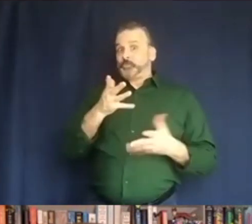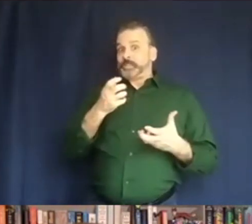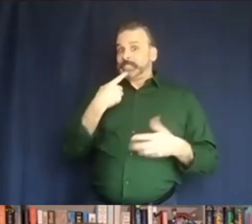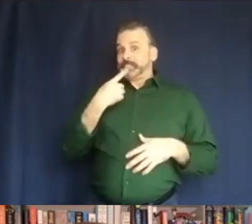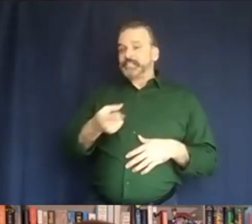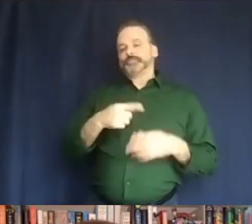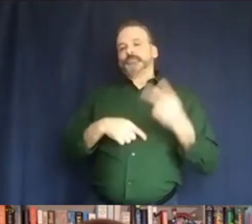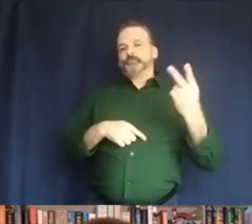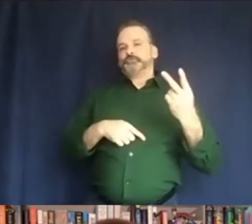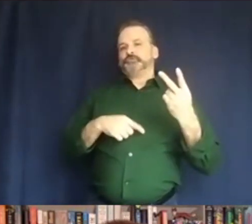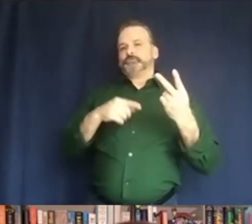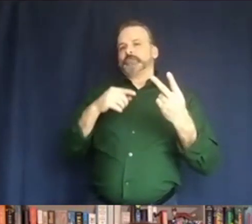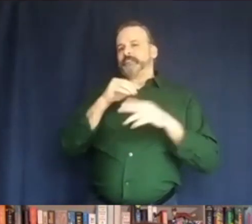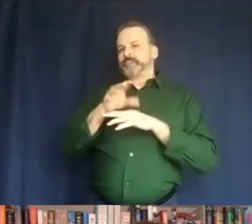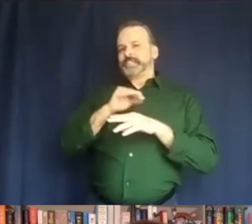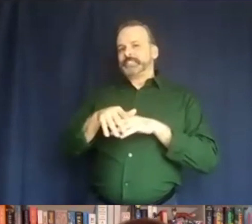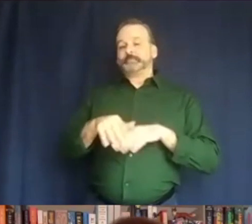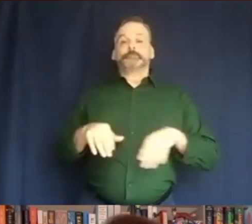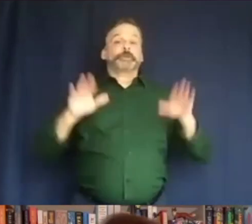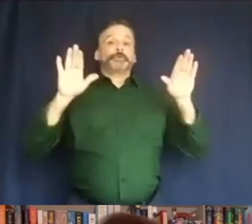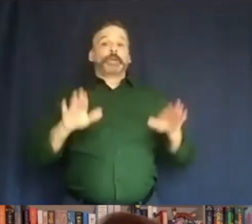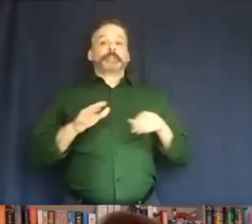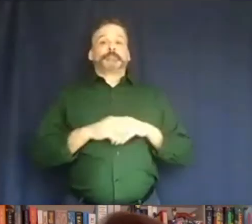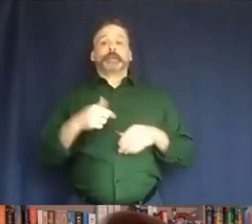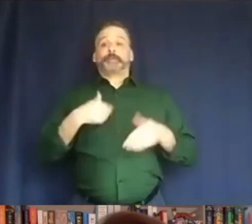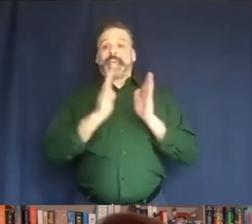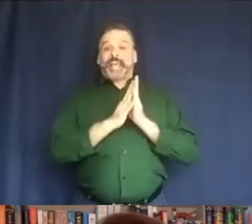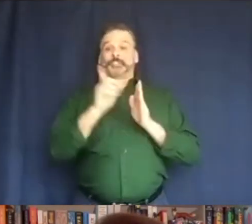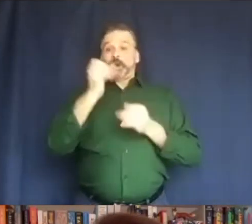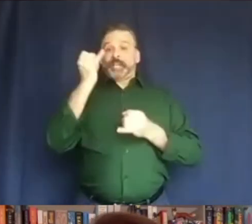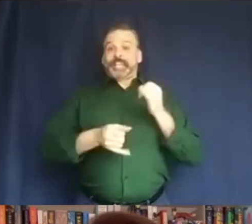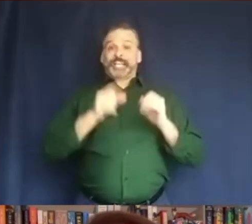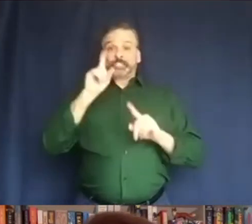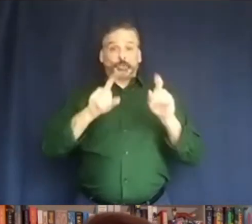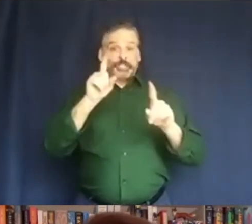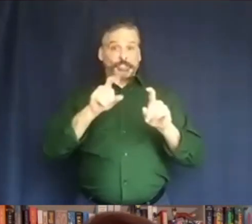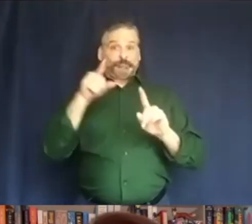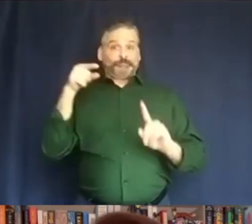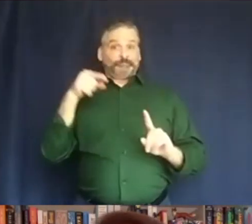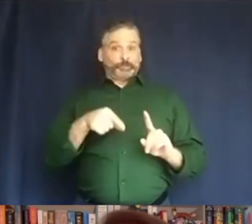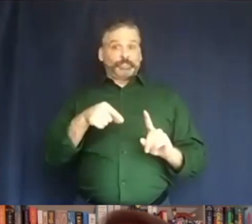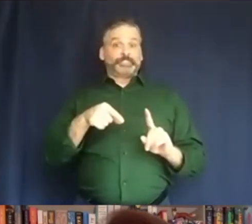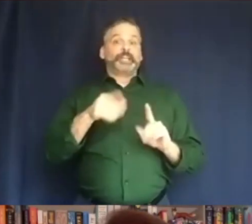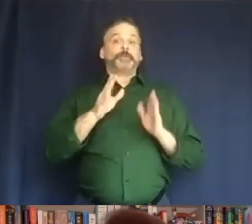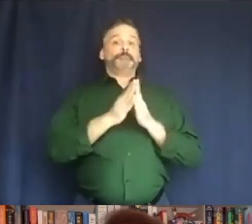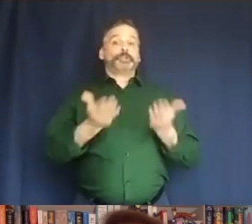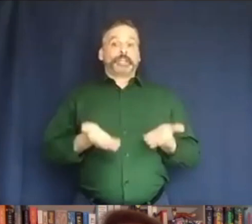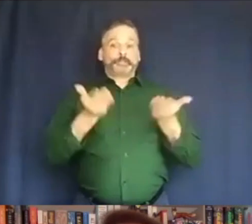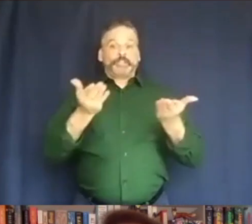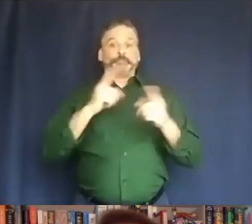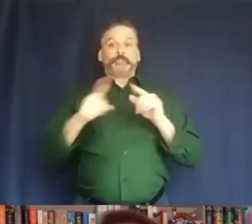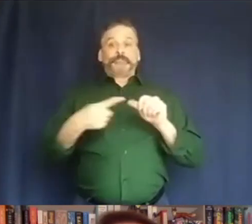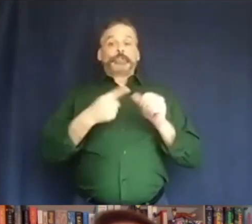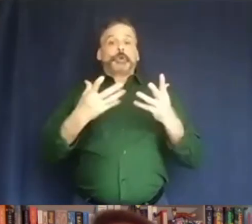advice. That's great. I'm going to ask one last question, which is going to be about a book recommendation. But before that, I want to